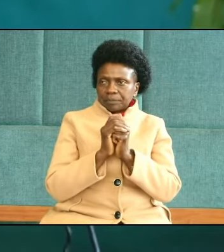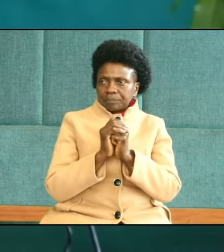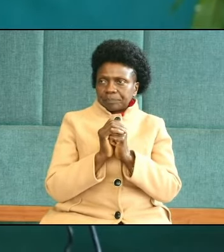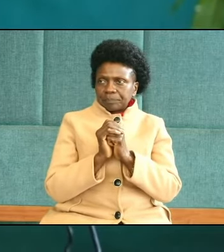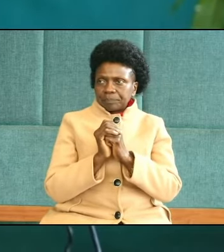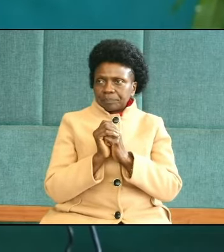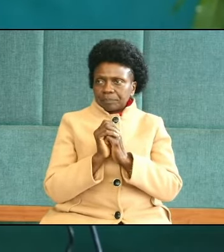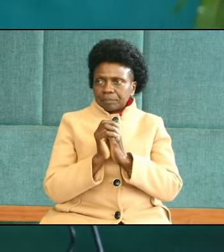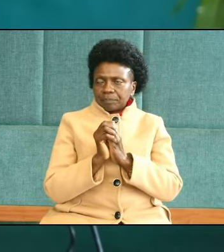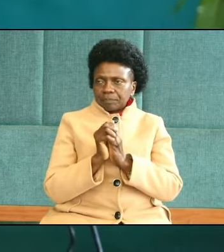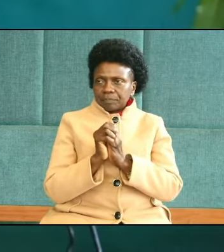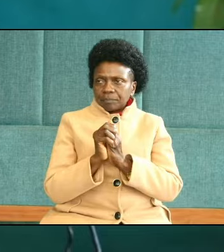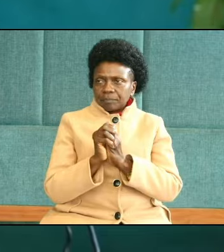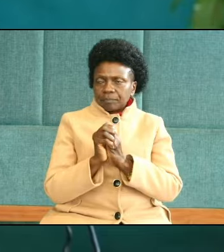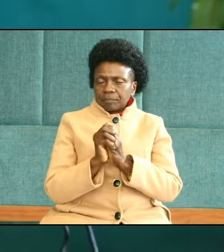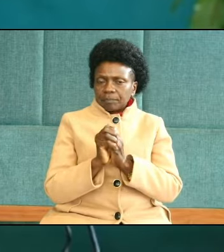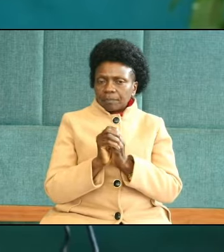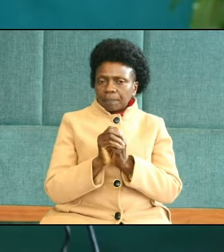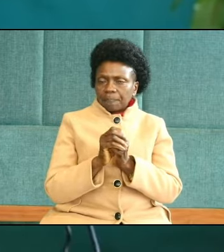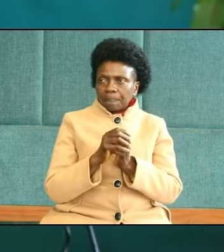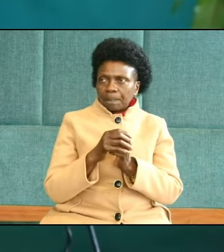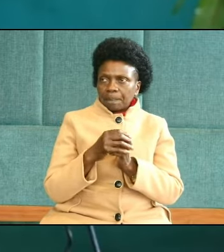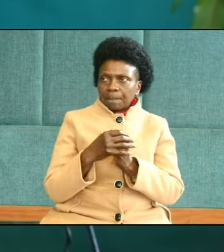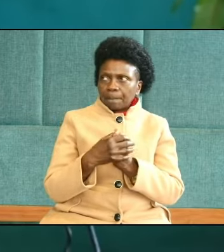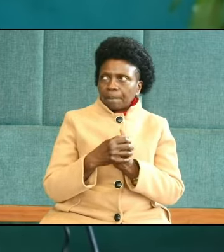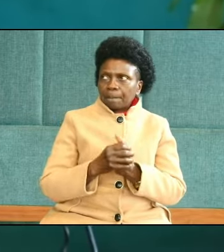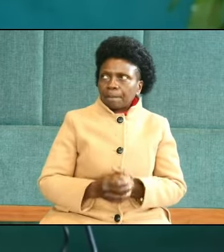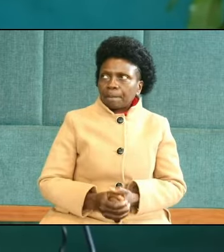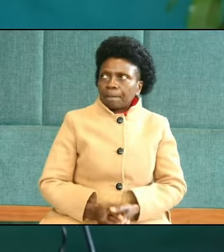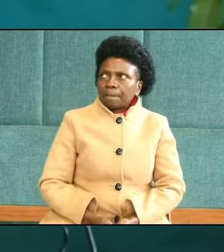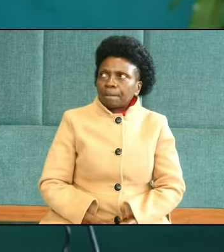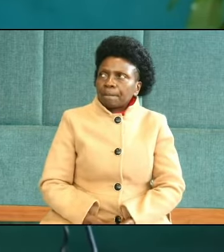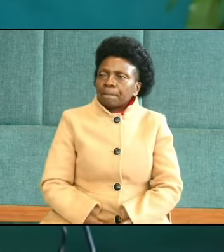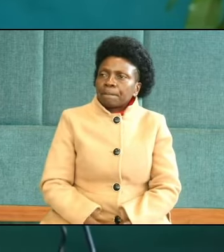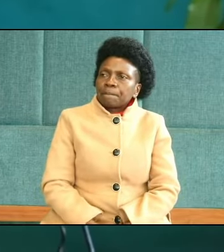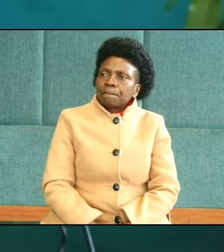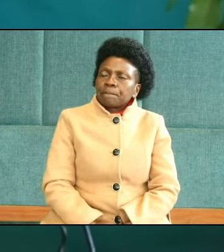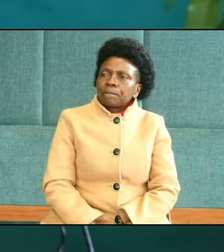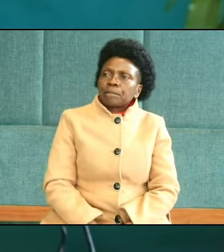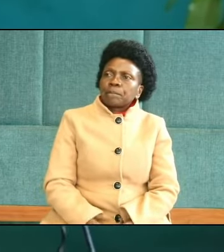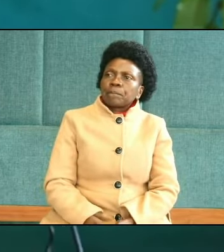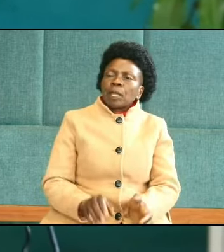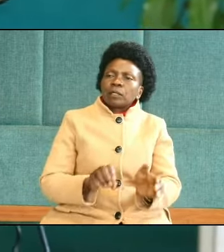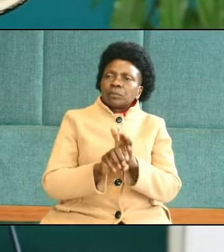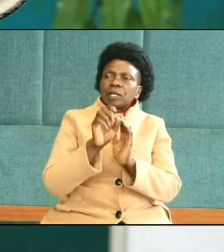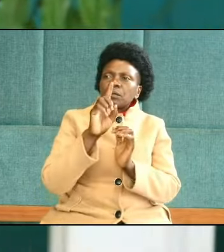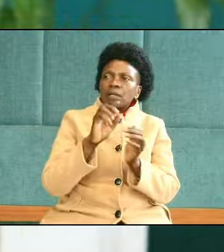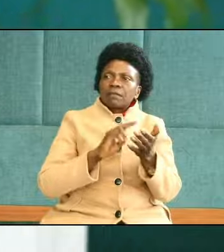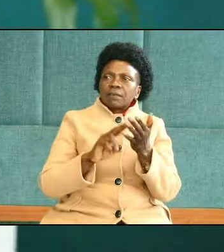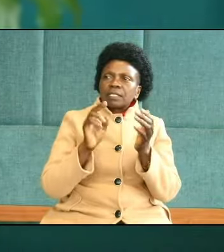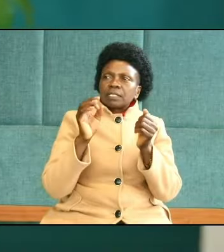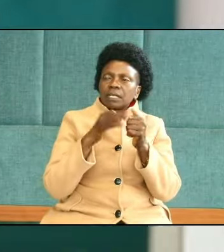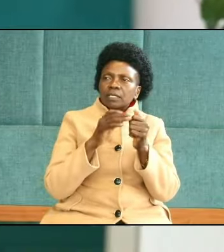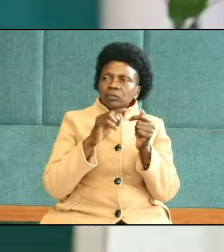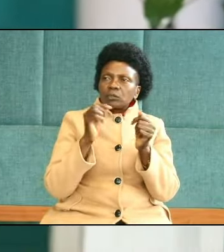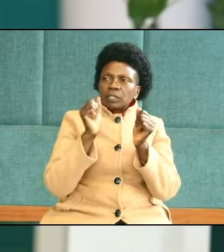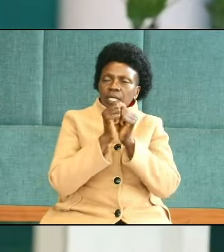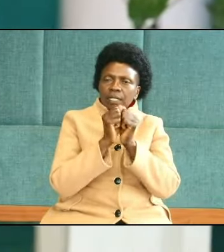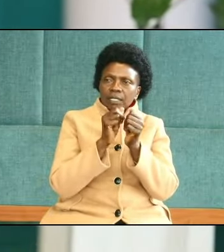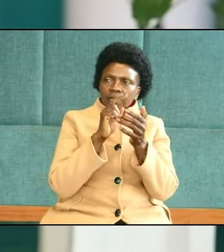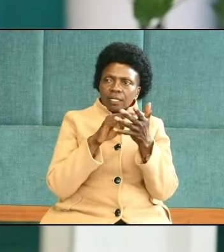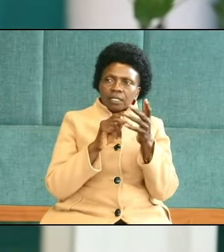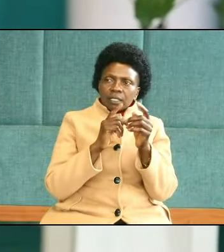here. We've been reflecting on a few passages, and now I will open the word. Ruth chapter 1, verses 8 through 10, read